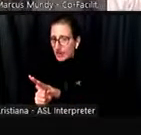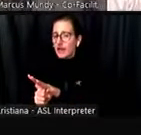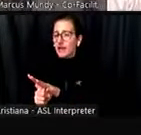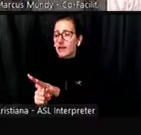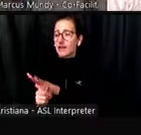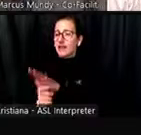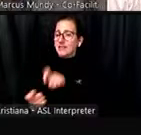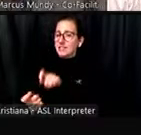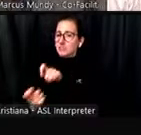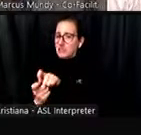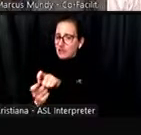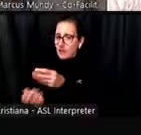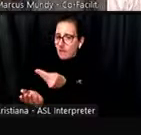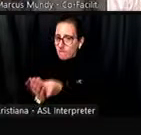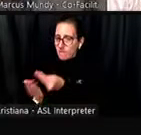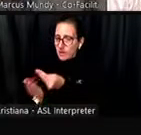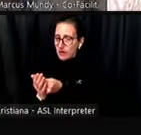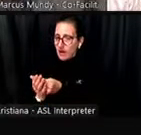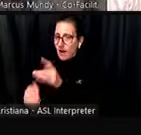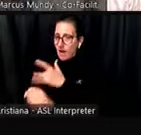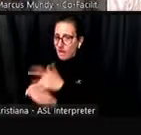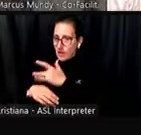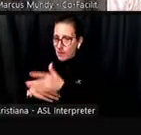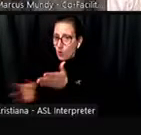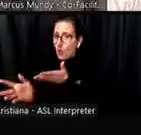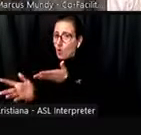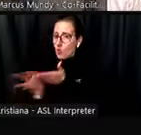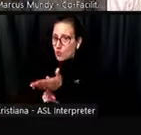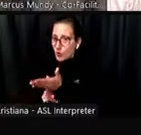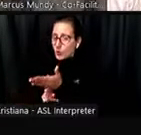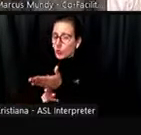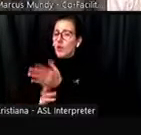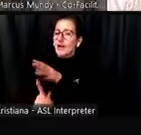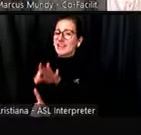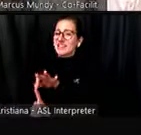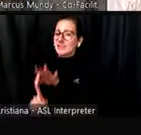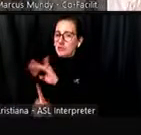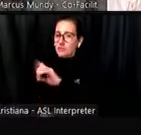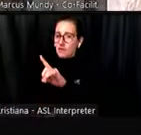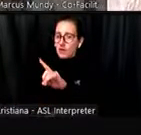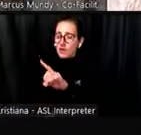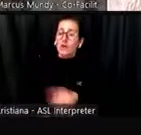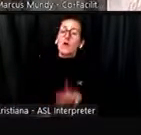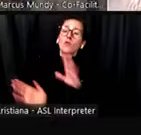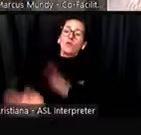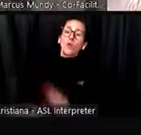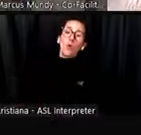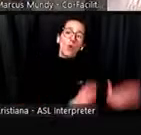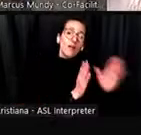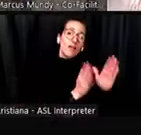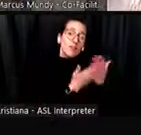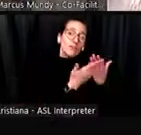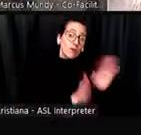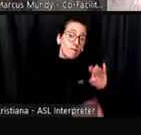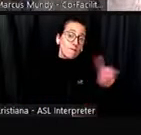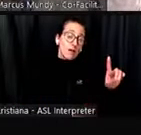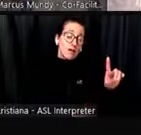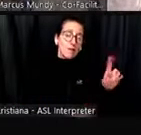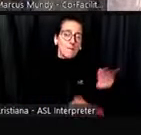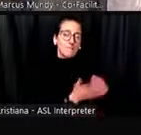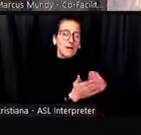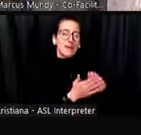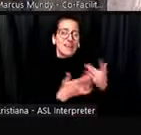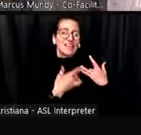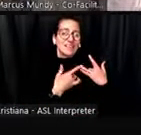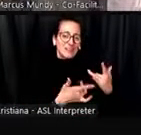that. That is why on the general fund piece, we actually allocate more resources toward general government and public safety